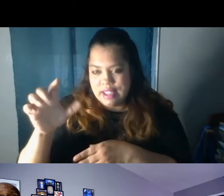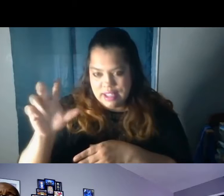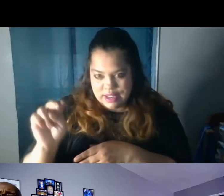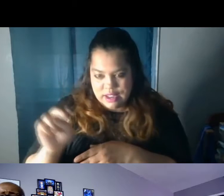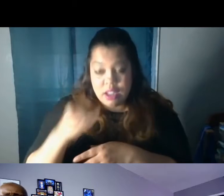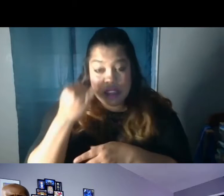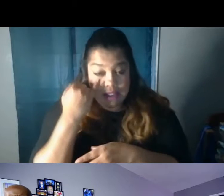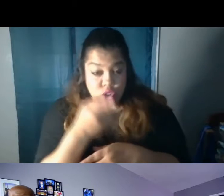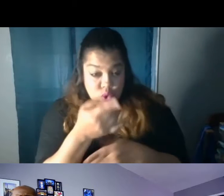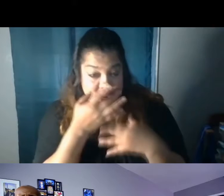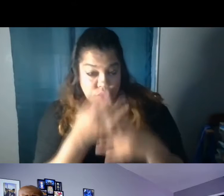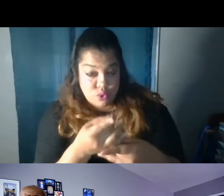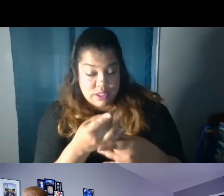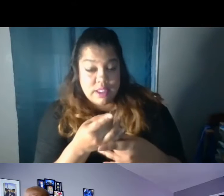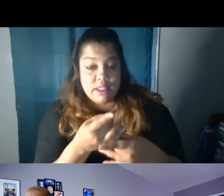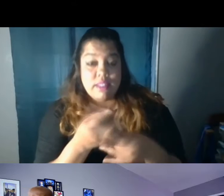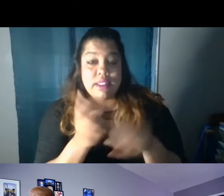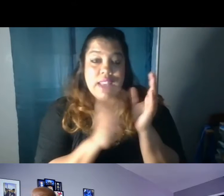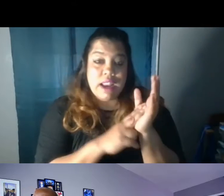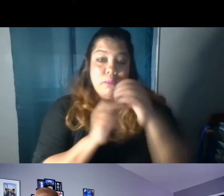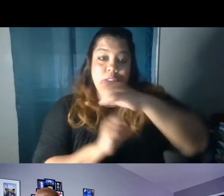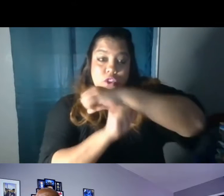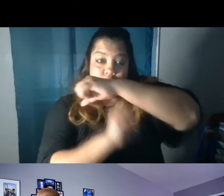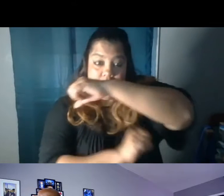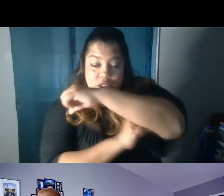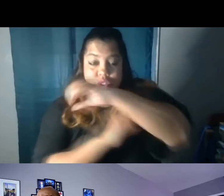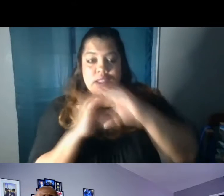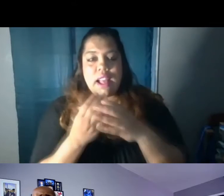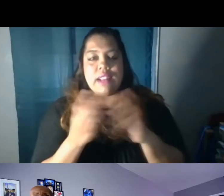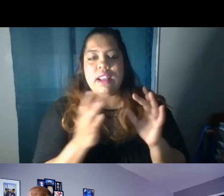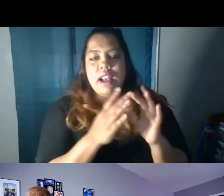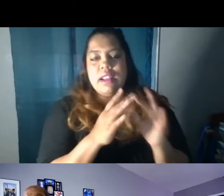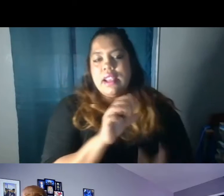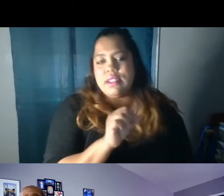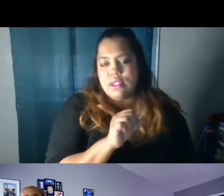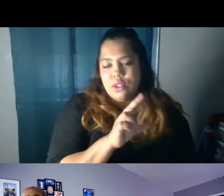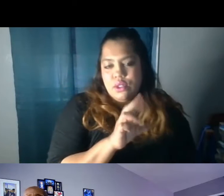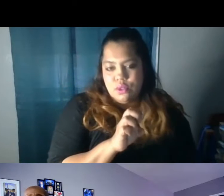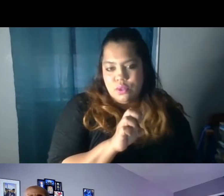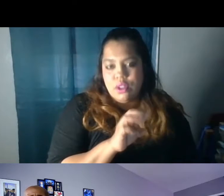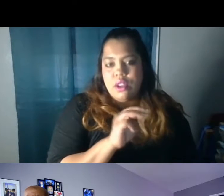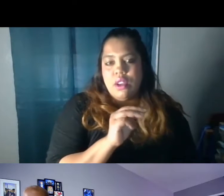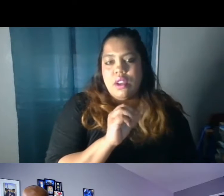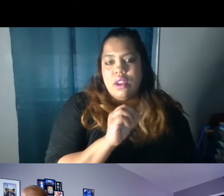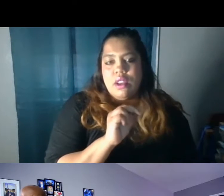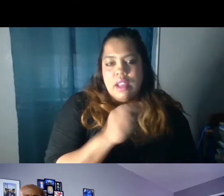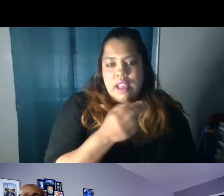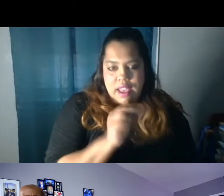For the full class descriptions and more information, you are